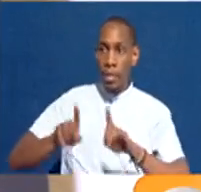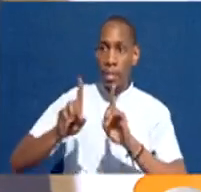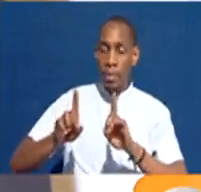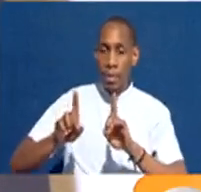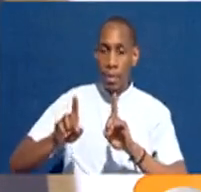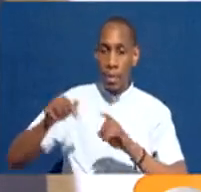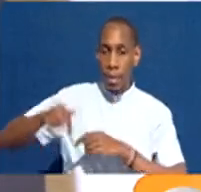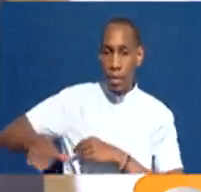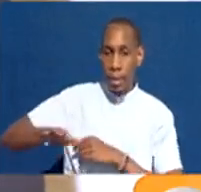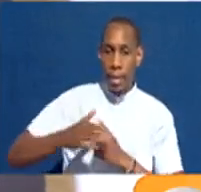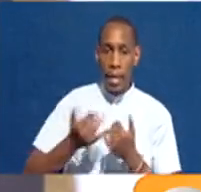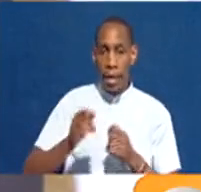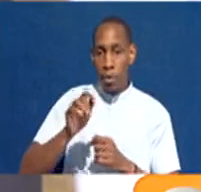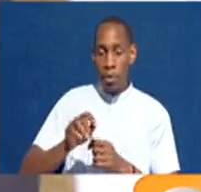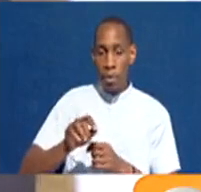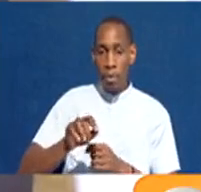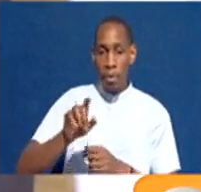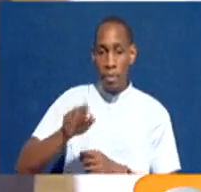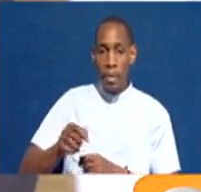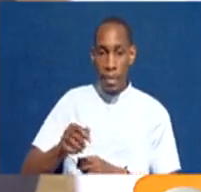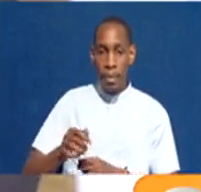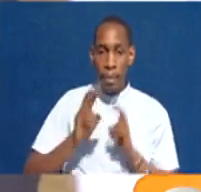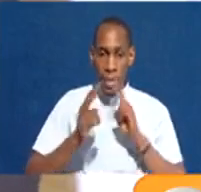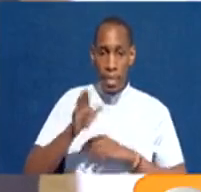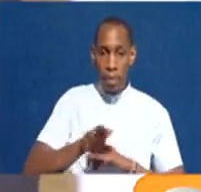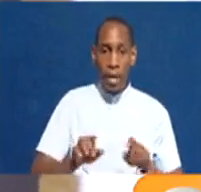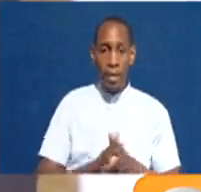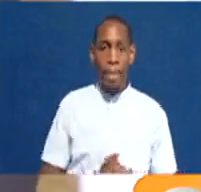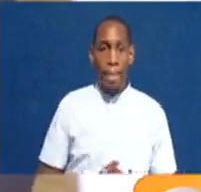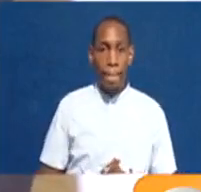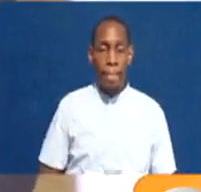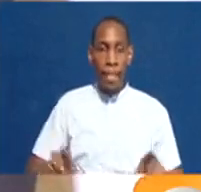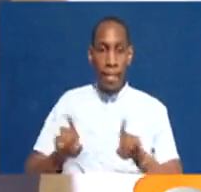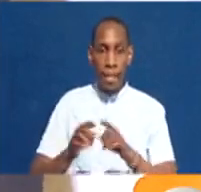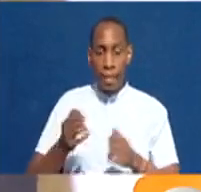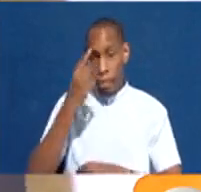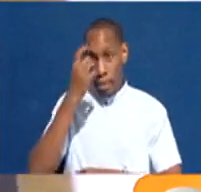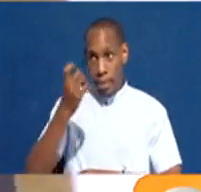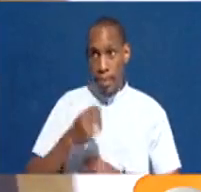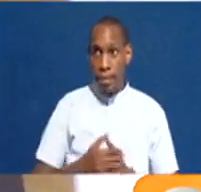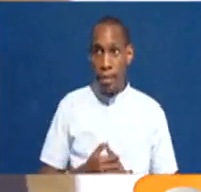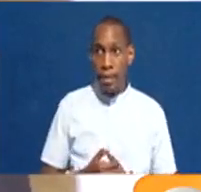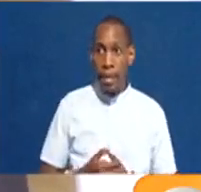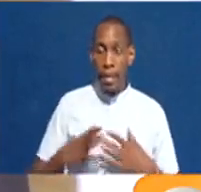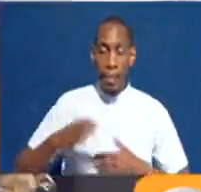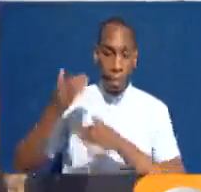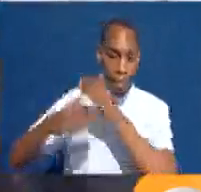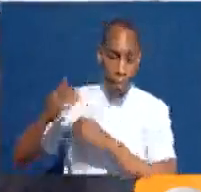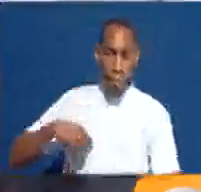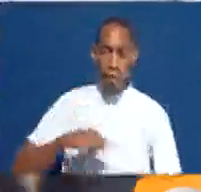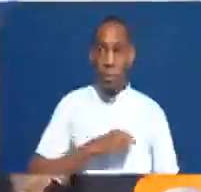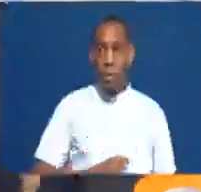downstairs. We must restore sanity, we must restore order, and that is a dream of those who are there before us.